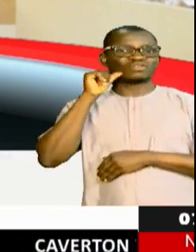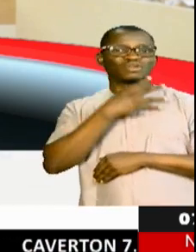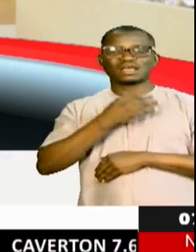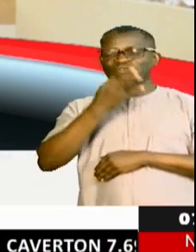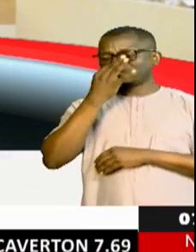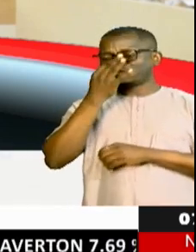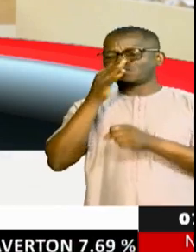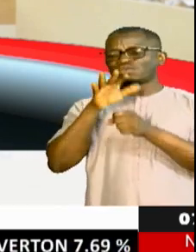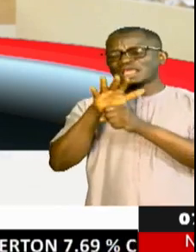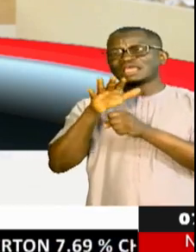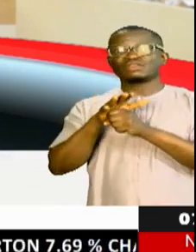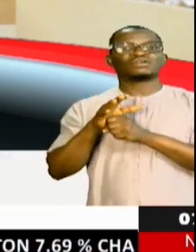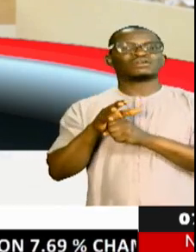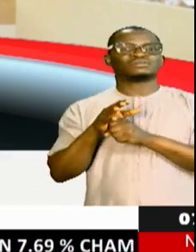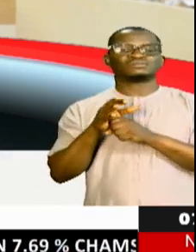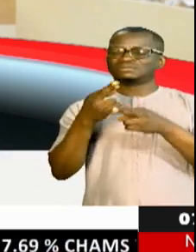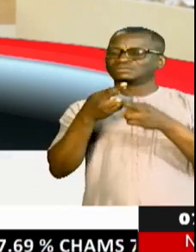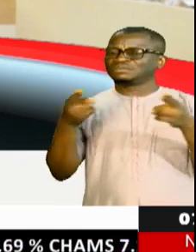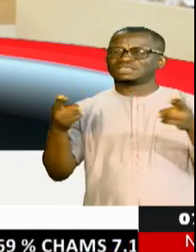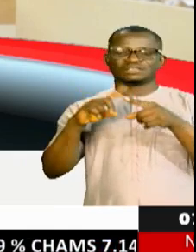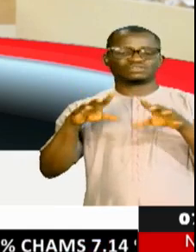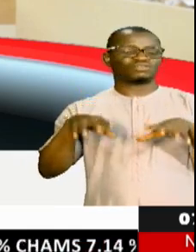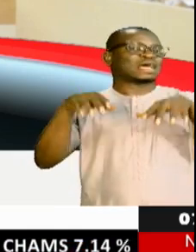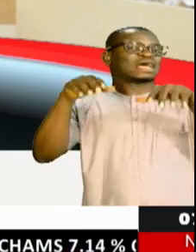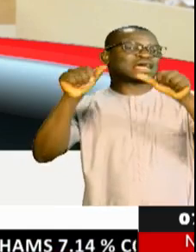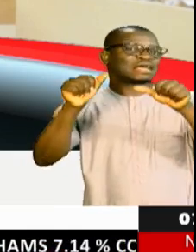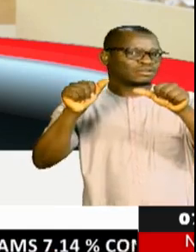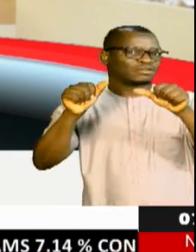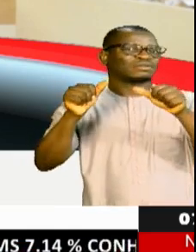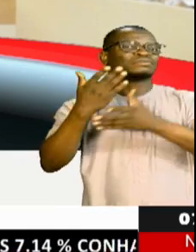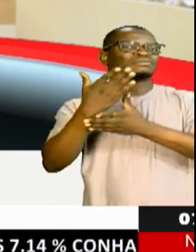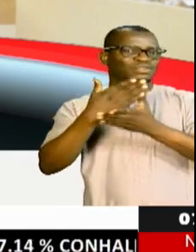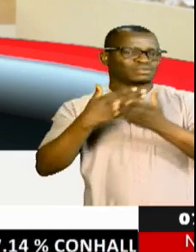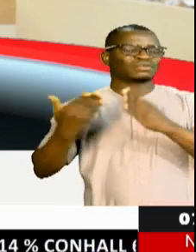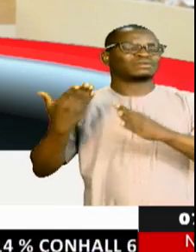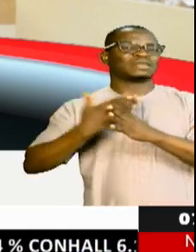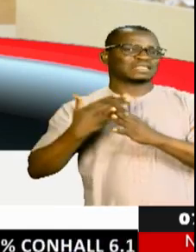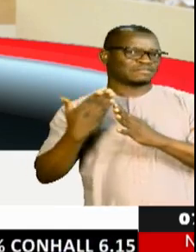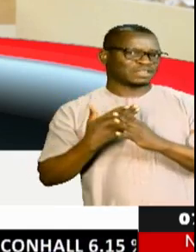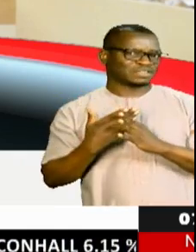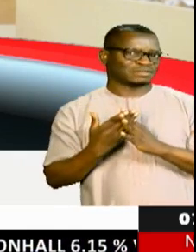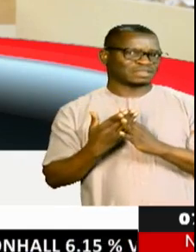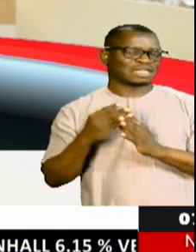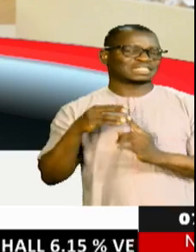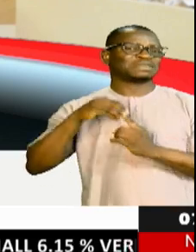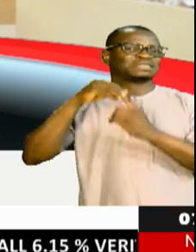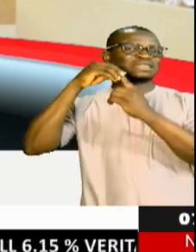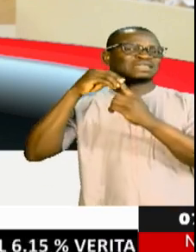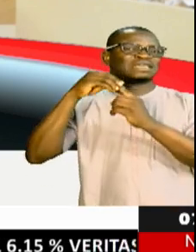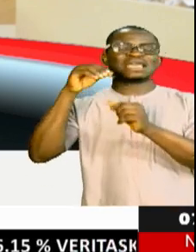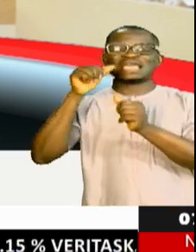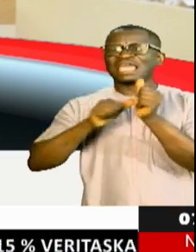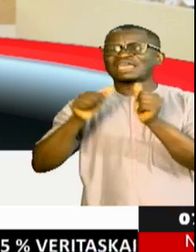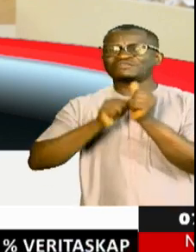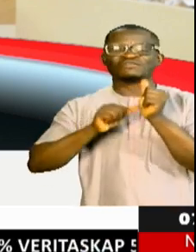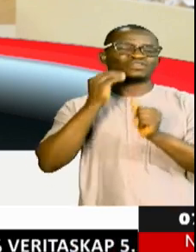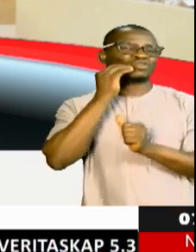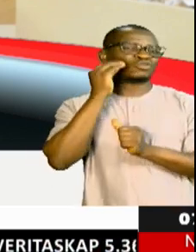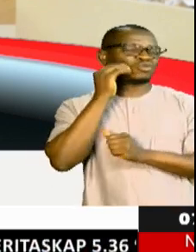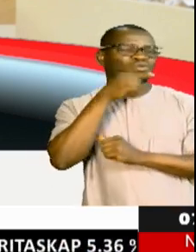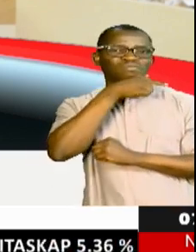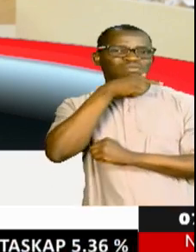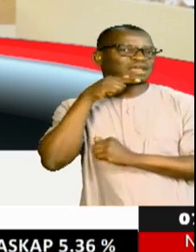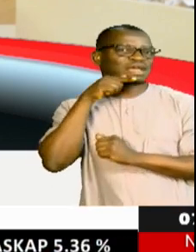says it is set to adopt and operate some of the interventions, particularly Every Home a Garden